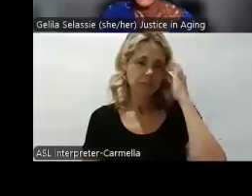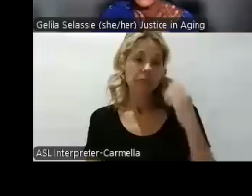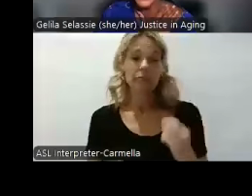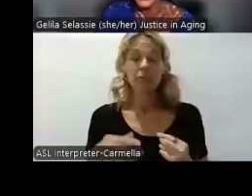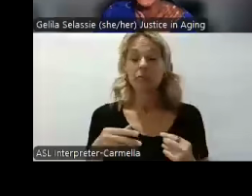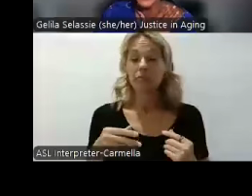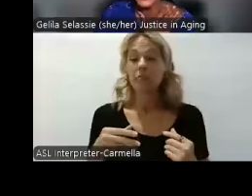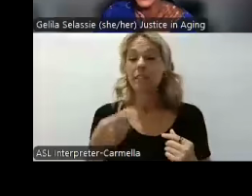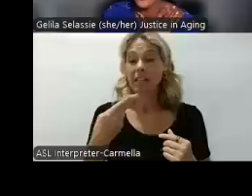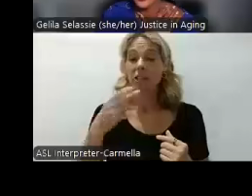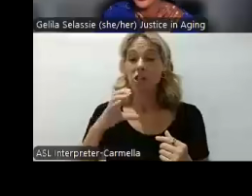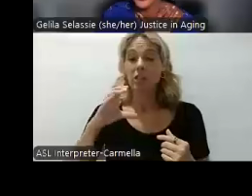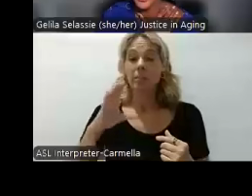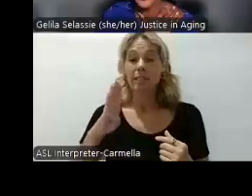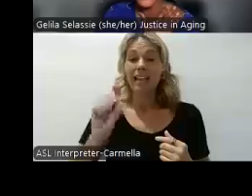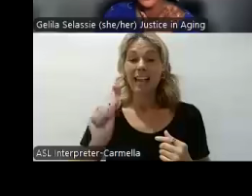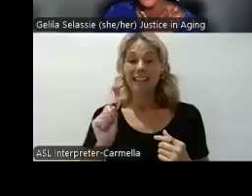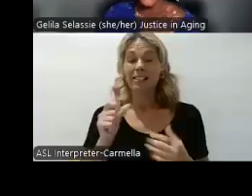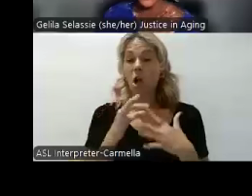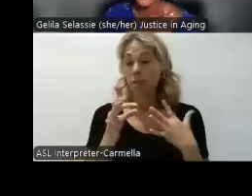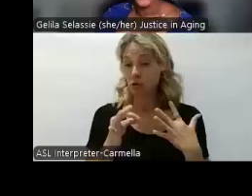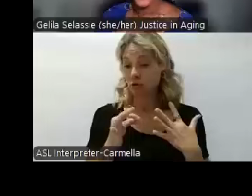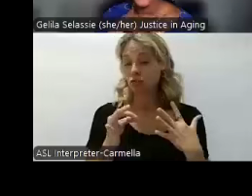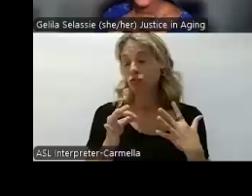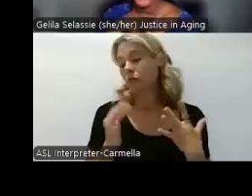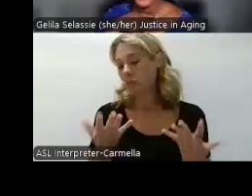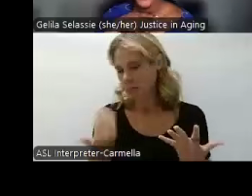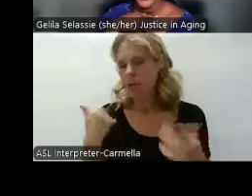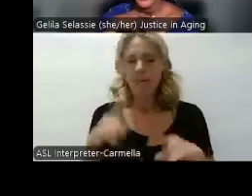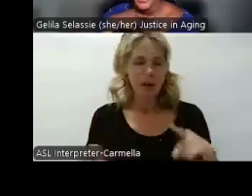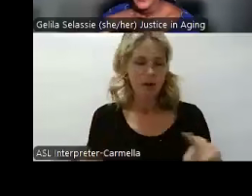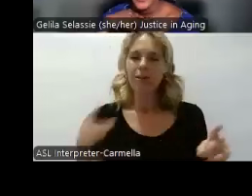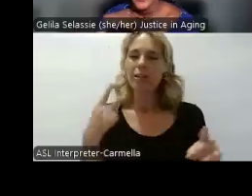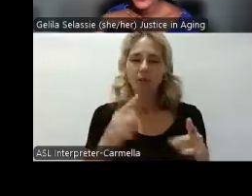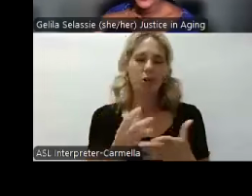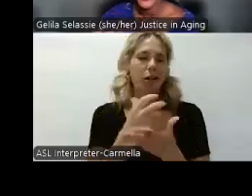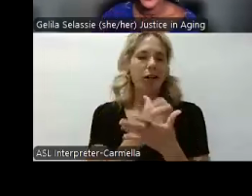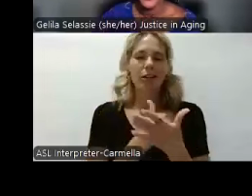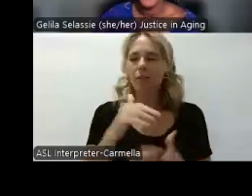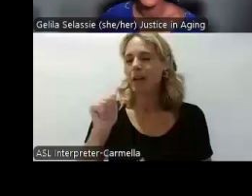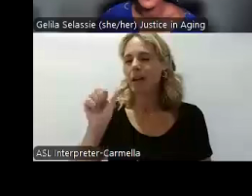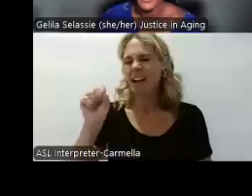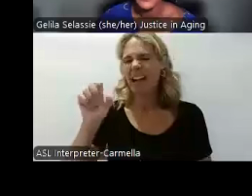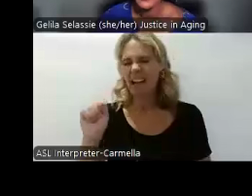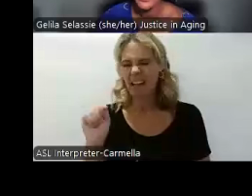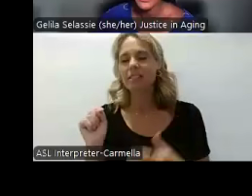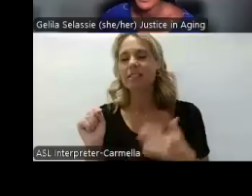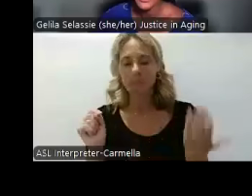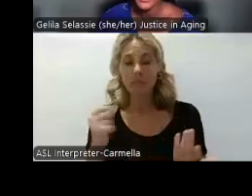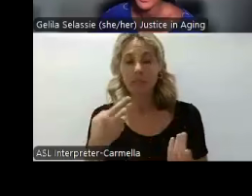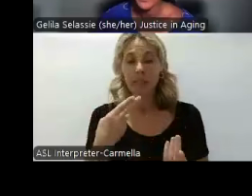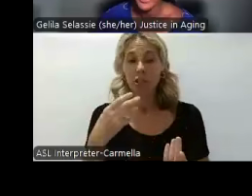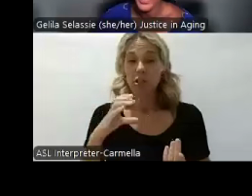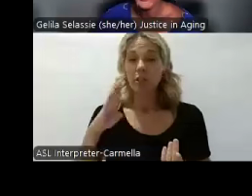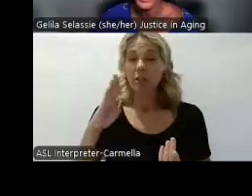And so since HCBS is optional, again, there's a lot of variability in terms of income and assets. The HCBS